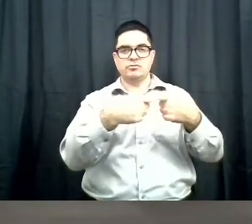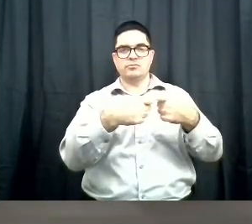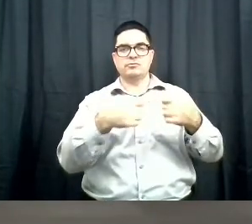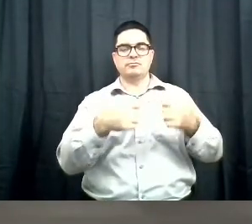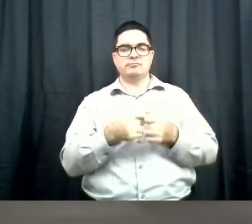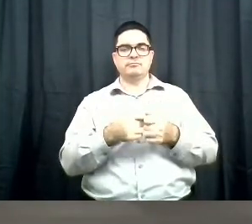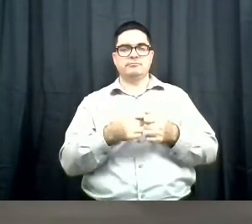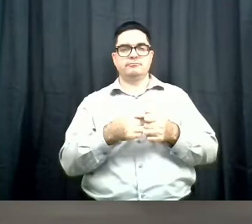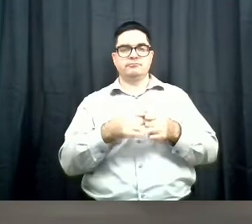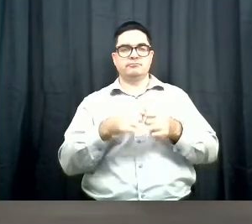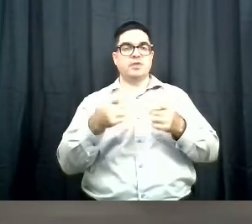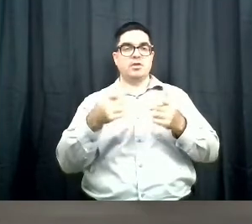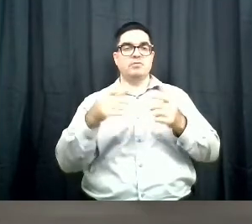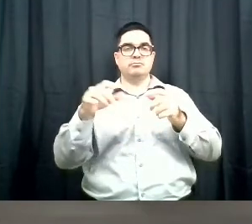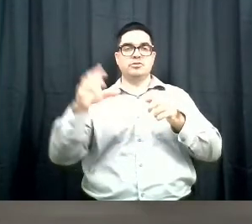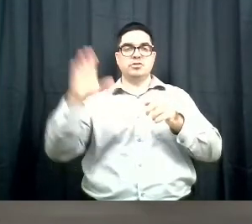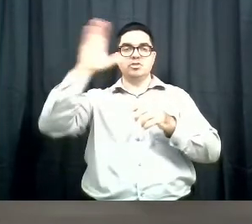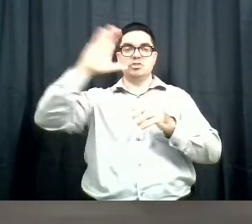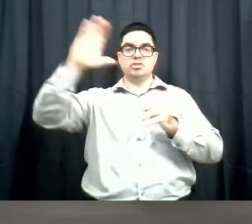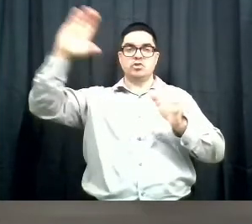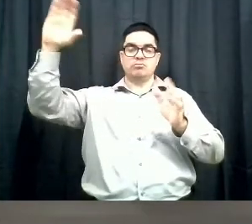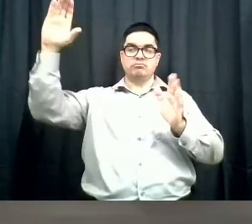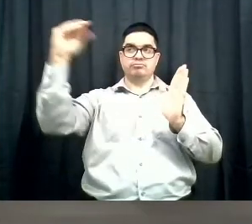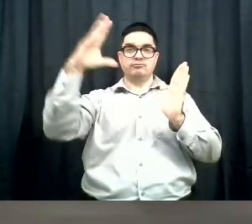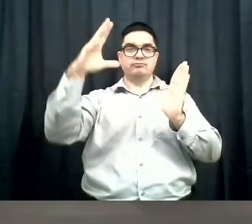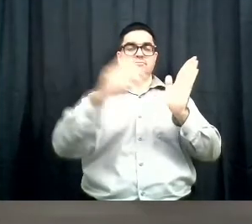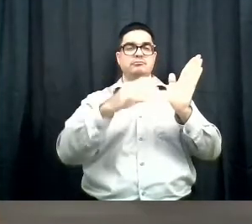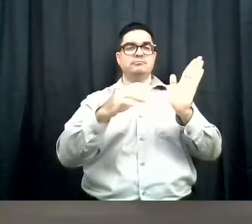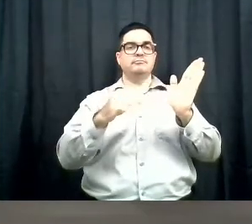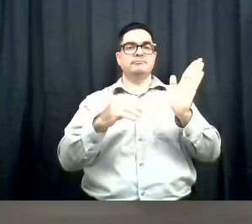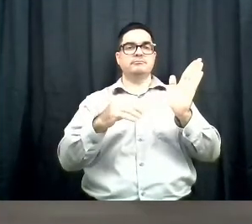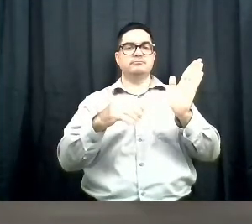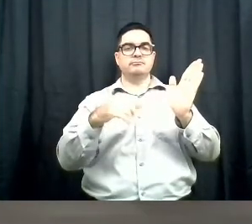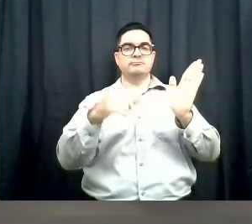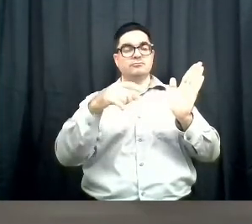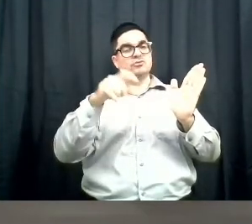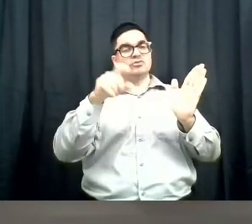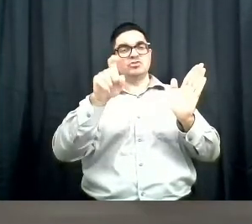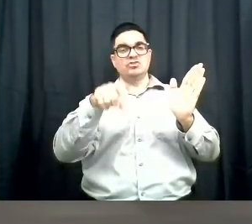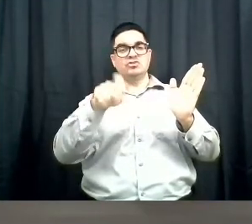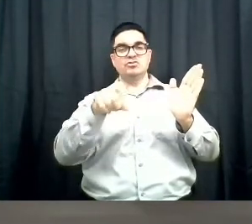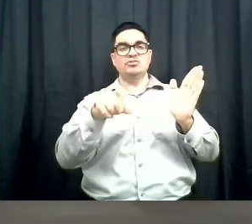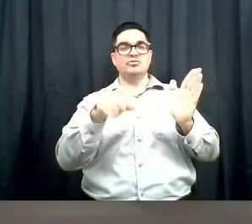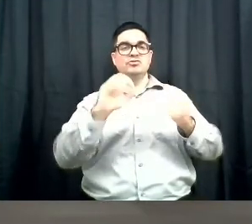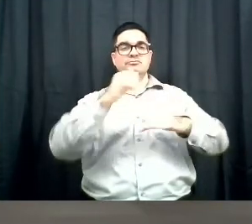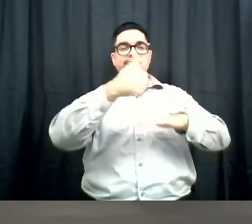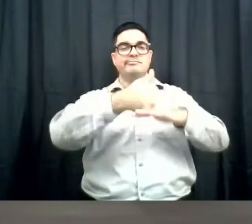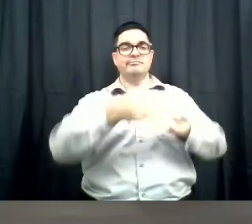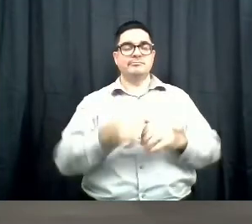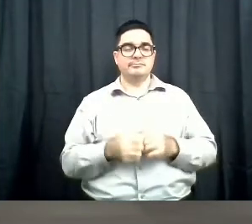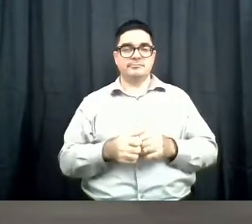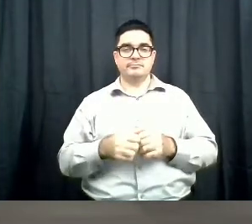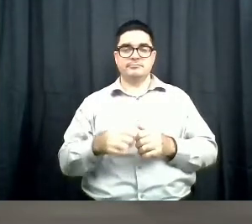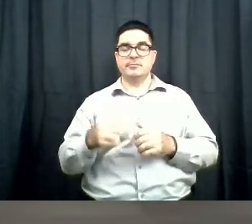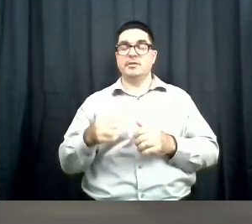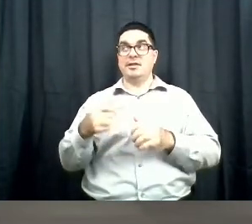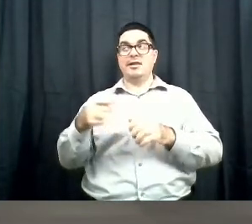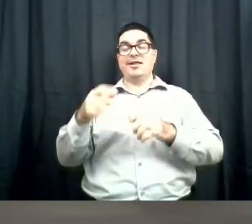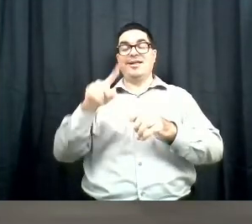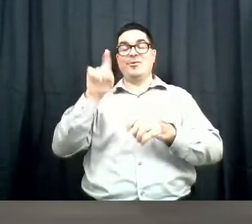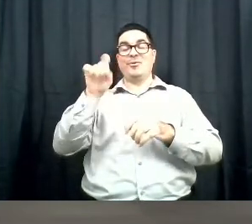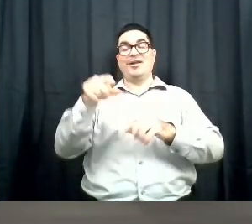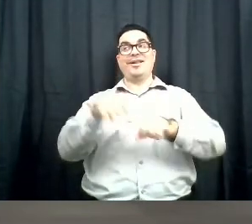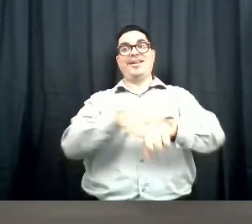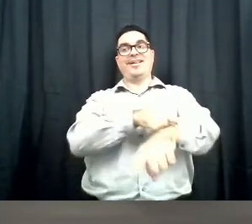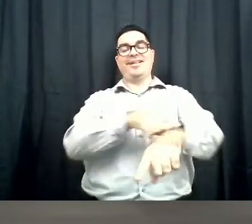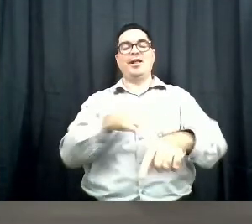meeting? Thank you, Mr. Shangala. It's a long question. I'll try. So again, I want to restate, the